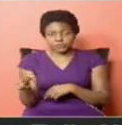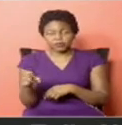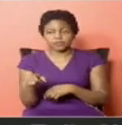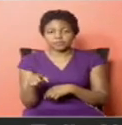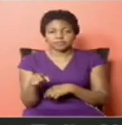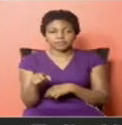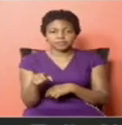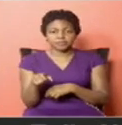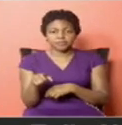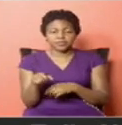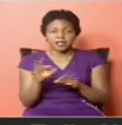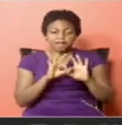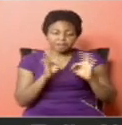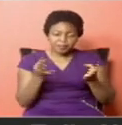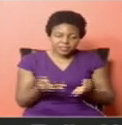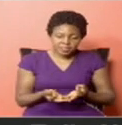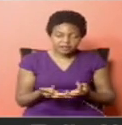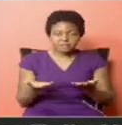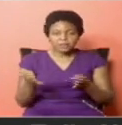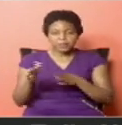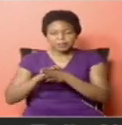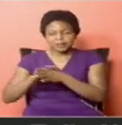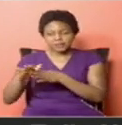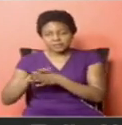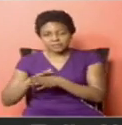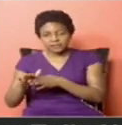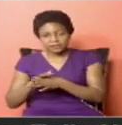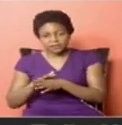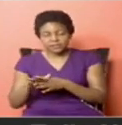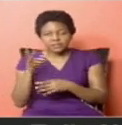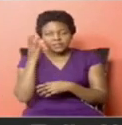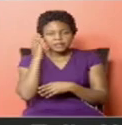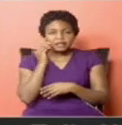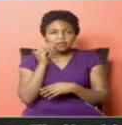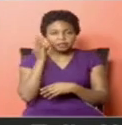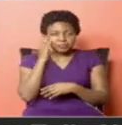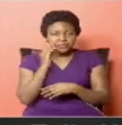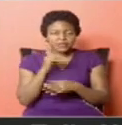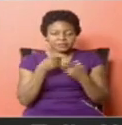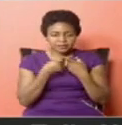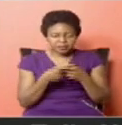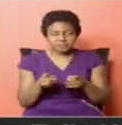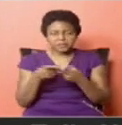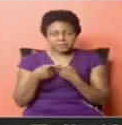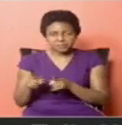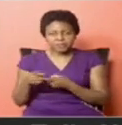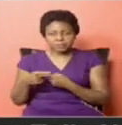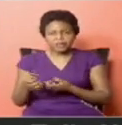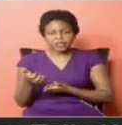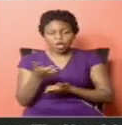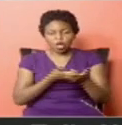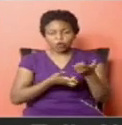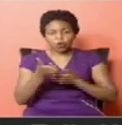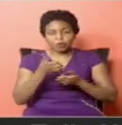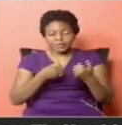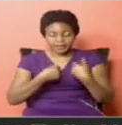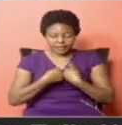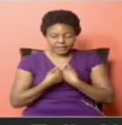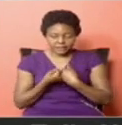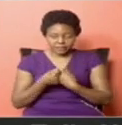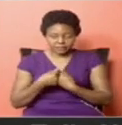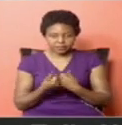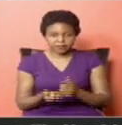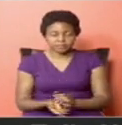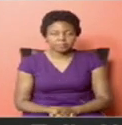individuals, households, businesses experienced several economic challenges.